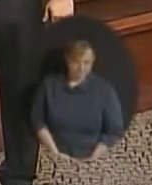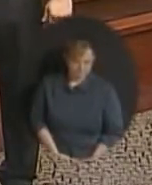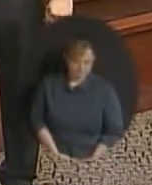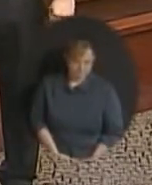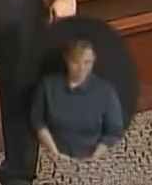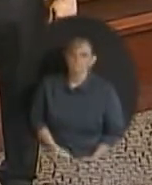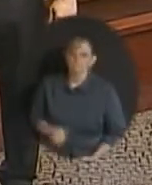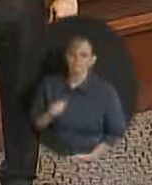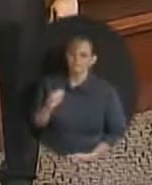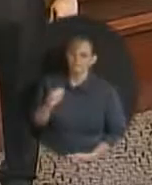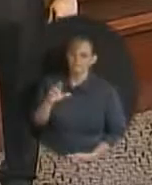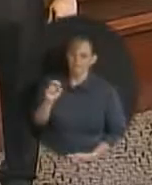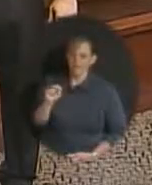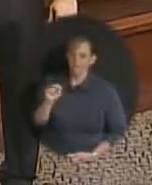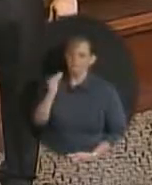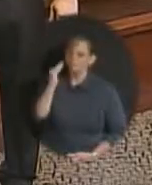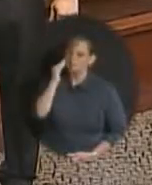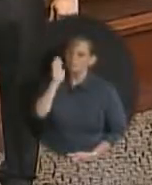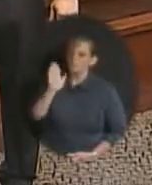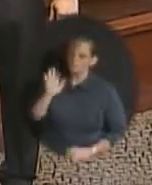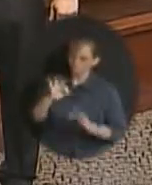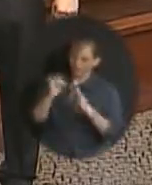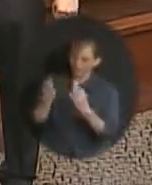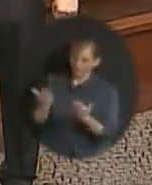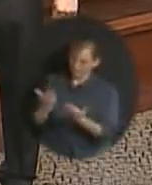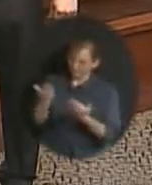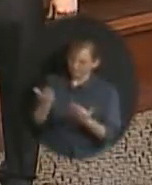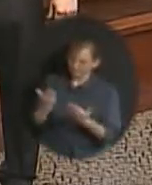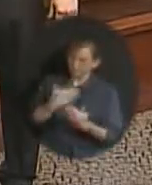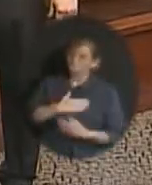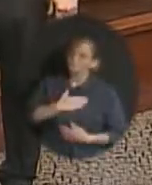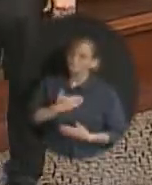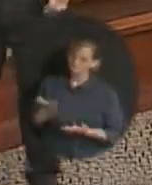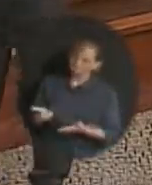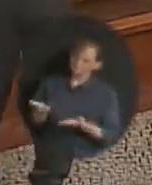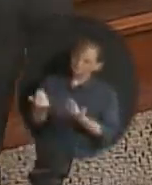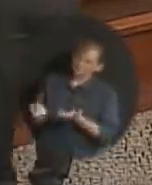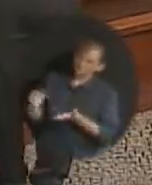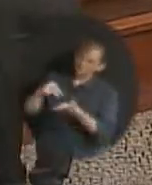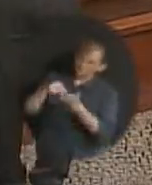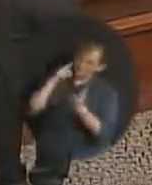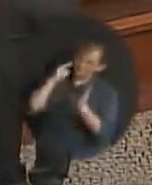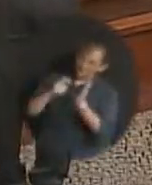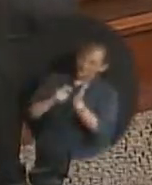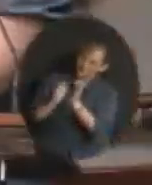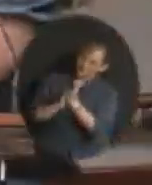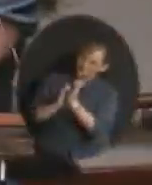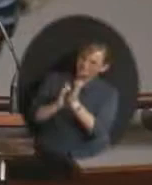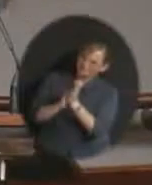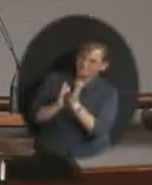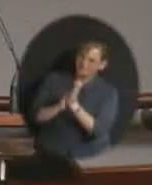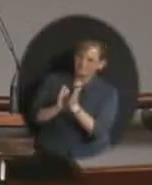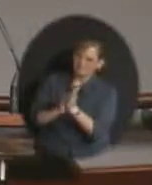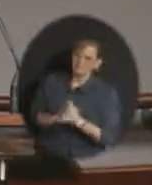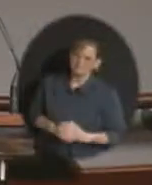And Aaron, I know your family's here too. I'd love for them to stand to be recognized. They are.